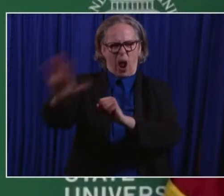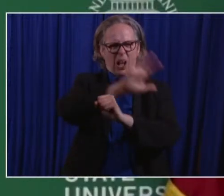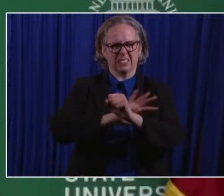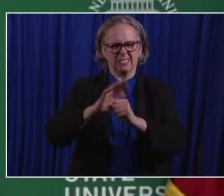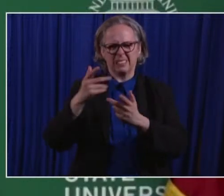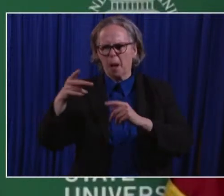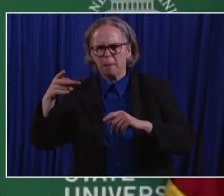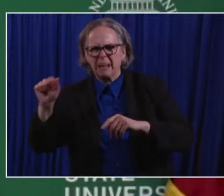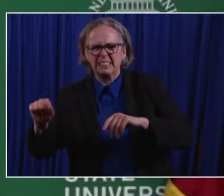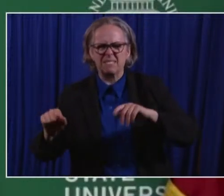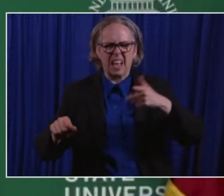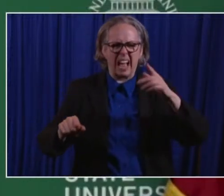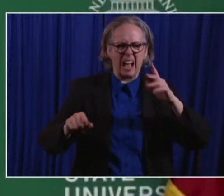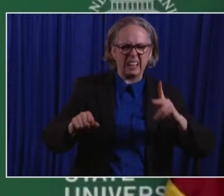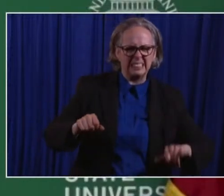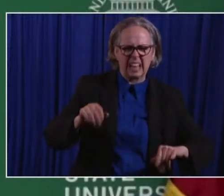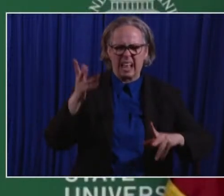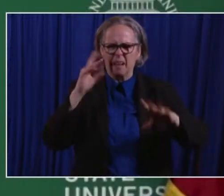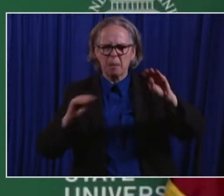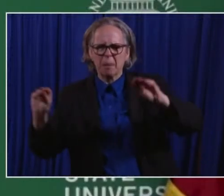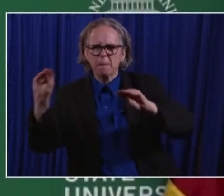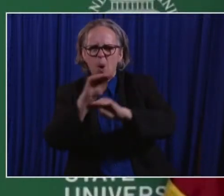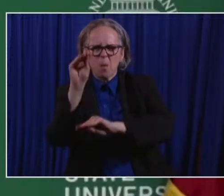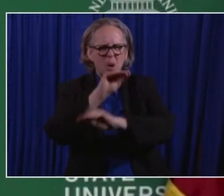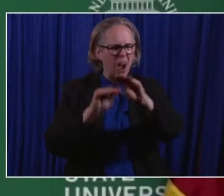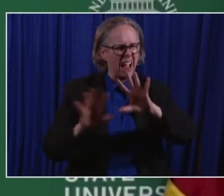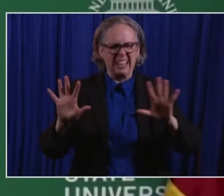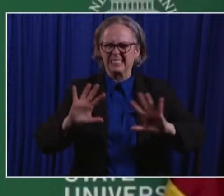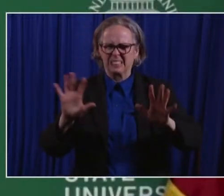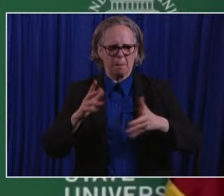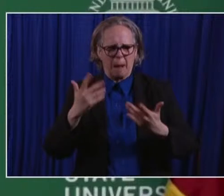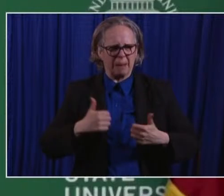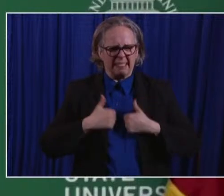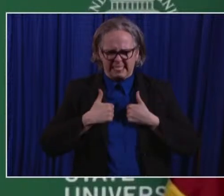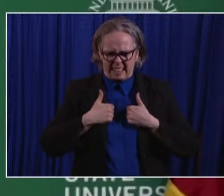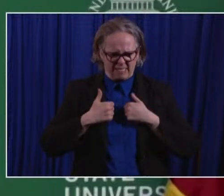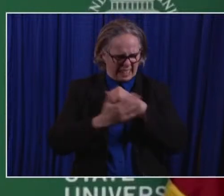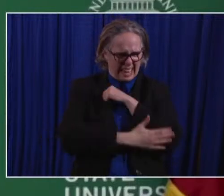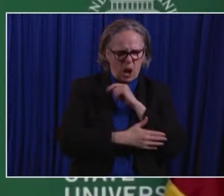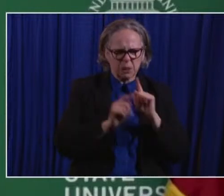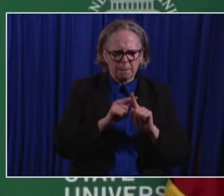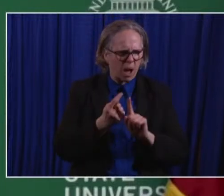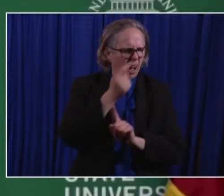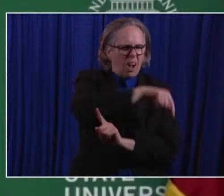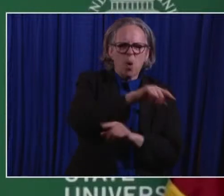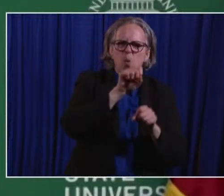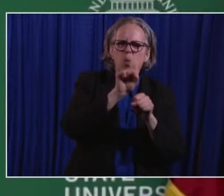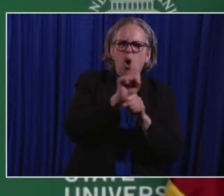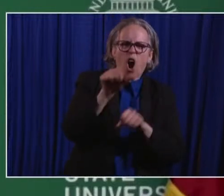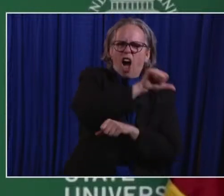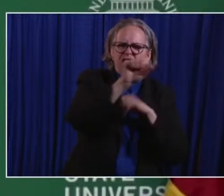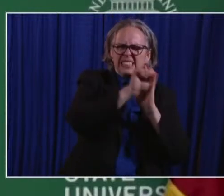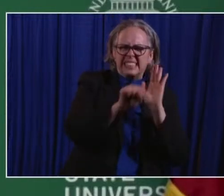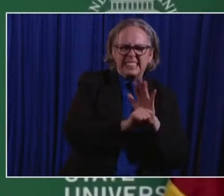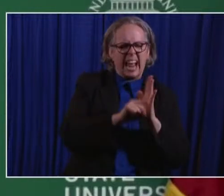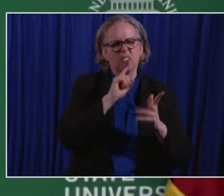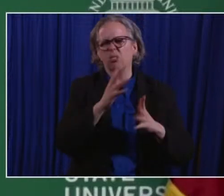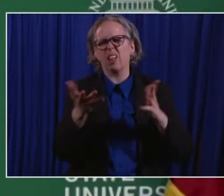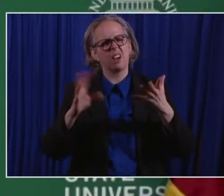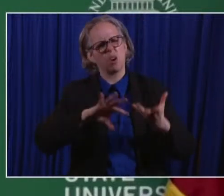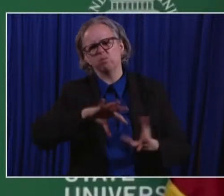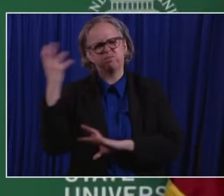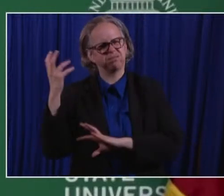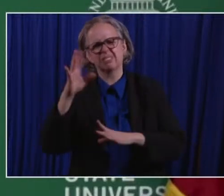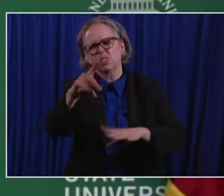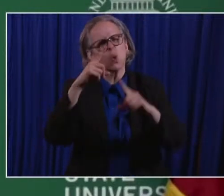just doesn't seem to me to make sense to do that. But I'm optimistic about where we are, but those figures